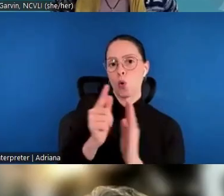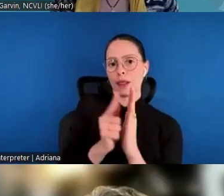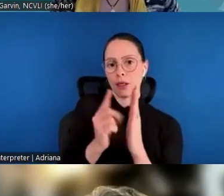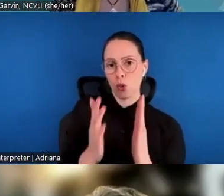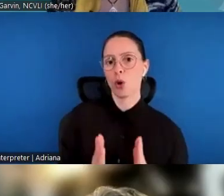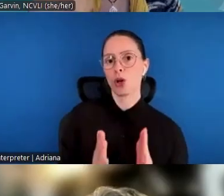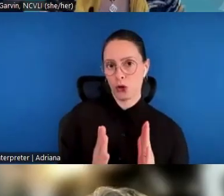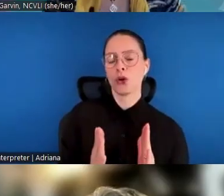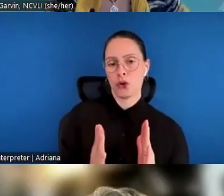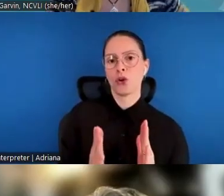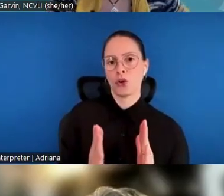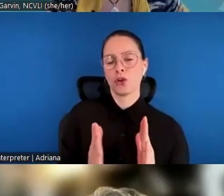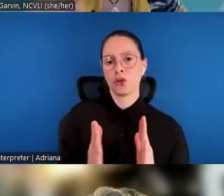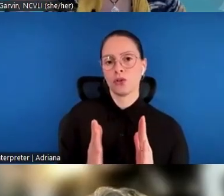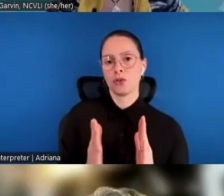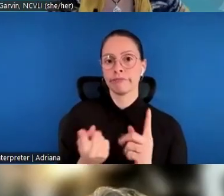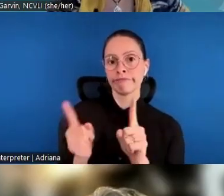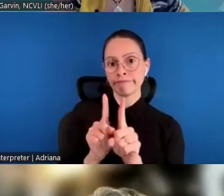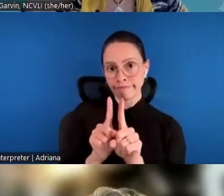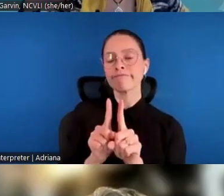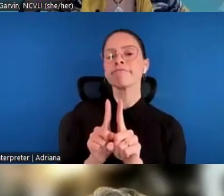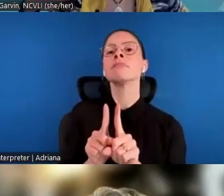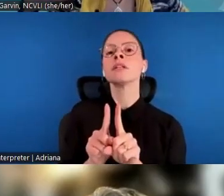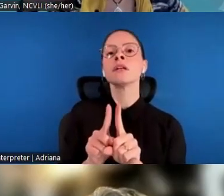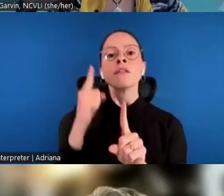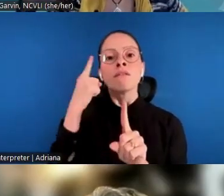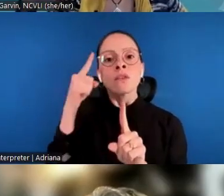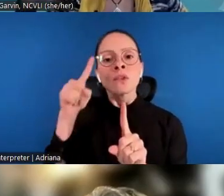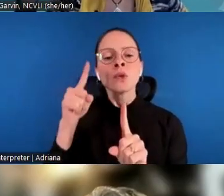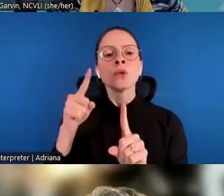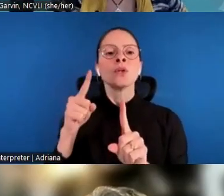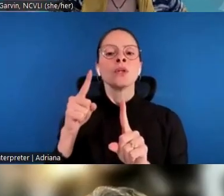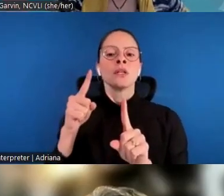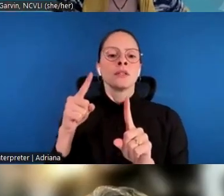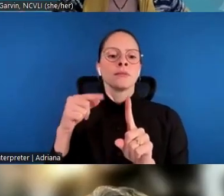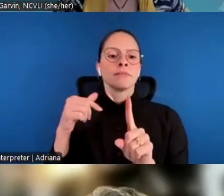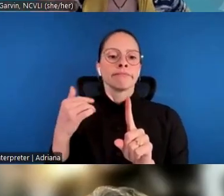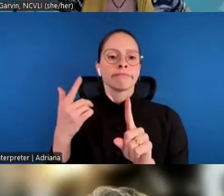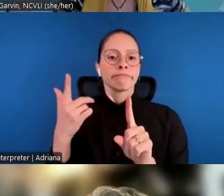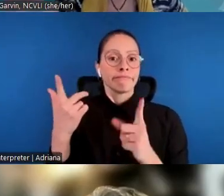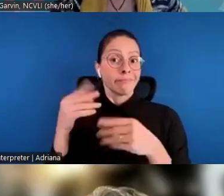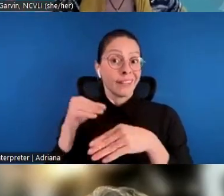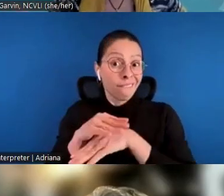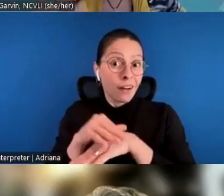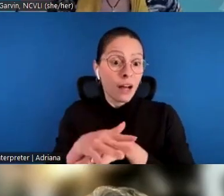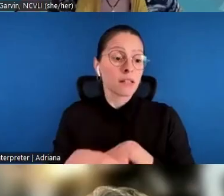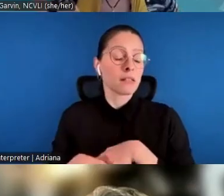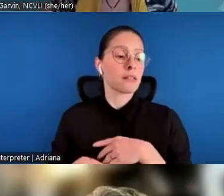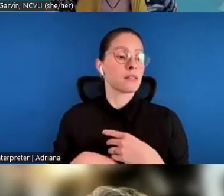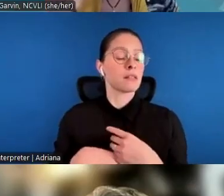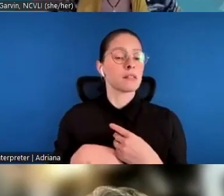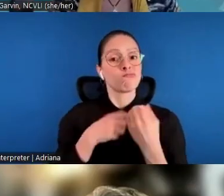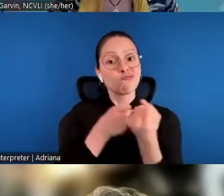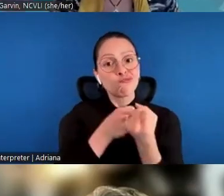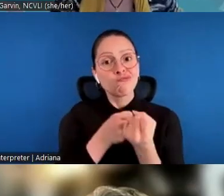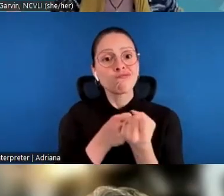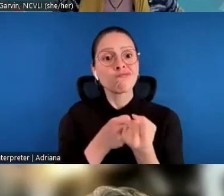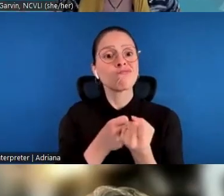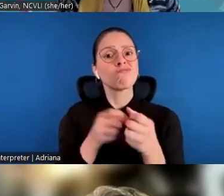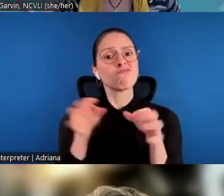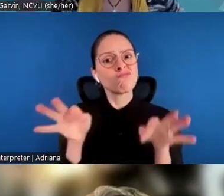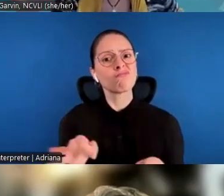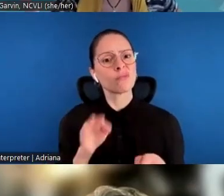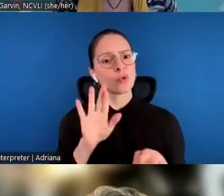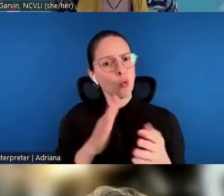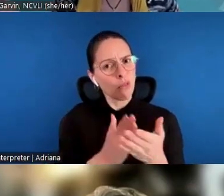it, to get some advice counseling around what are your rights, legally,